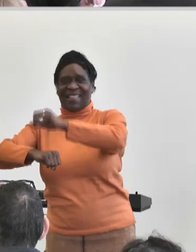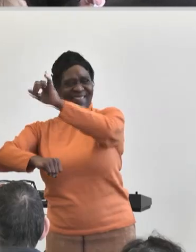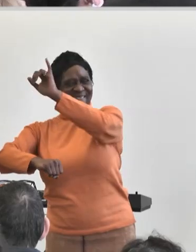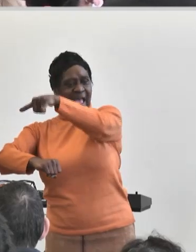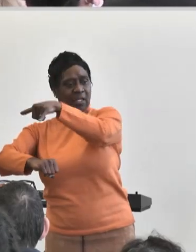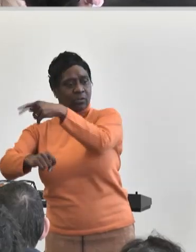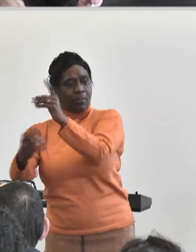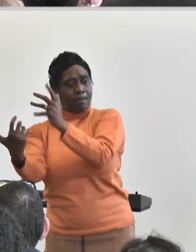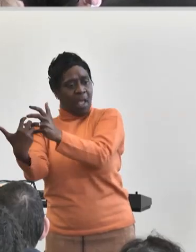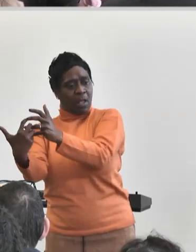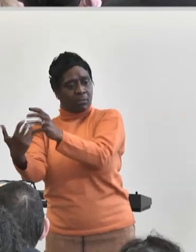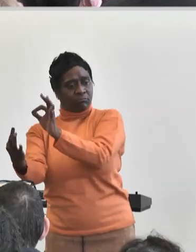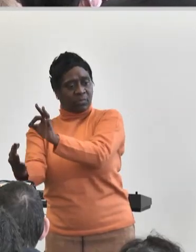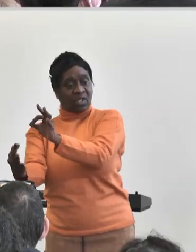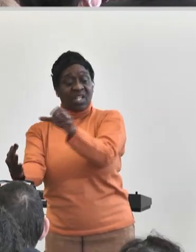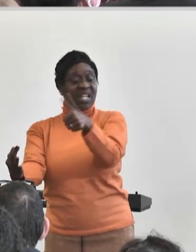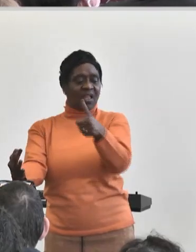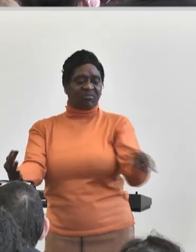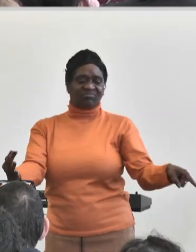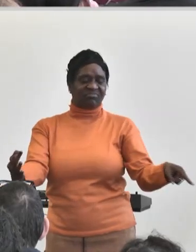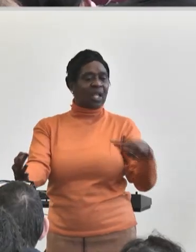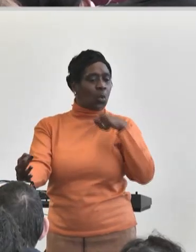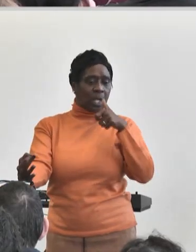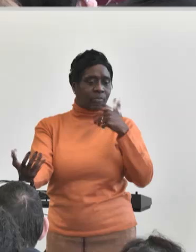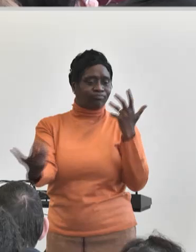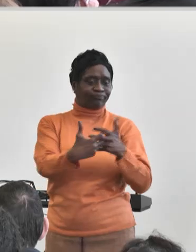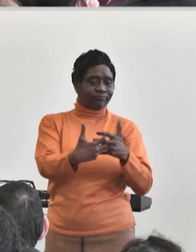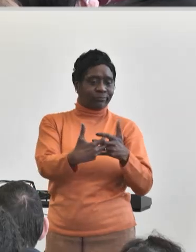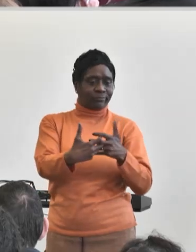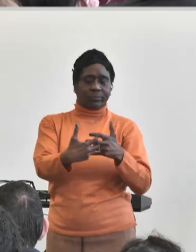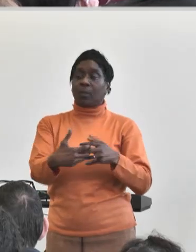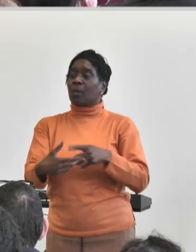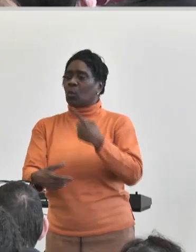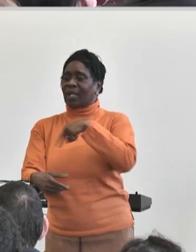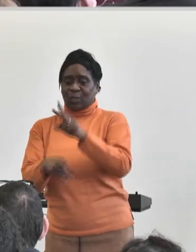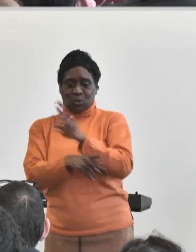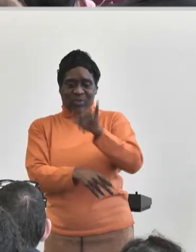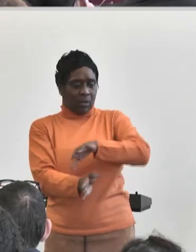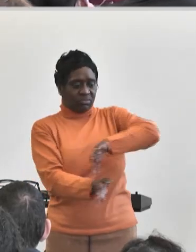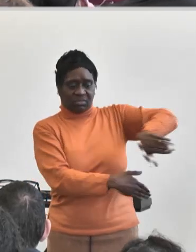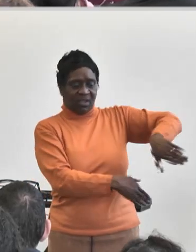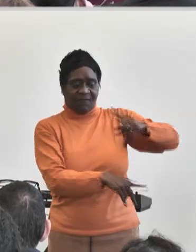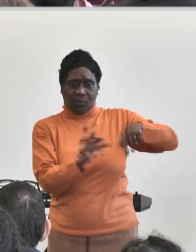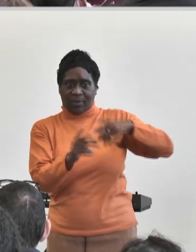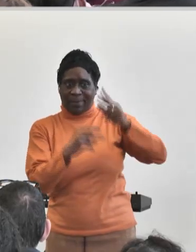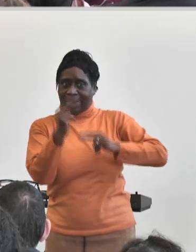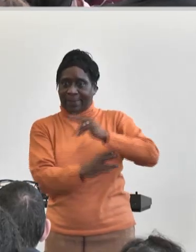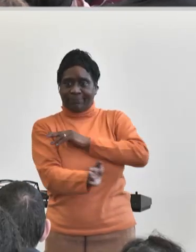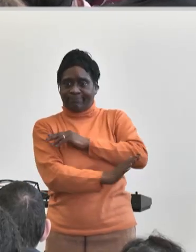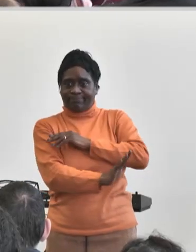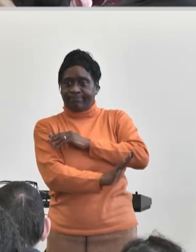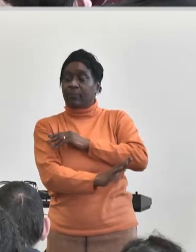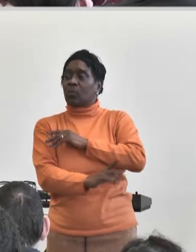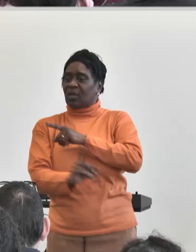it. Dijeron, esta es. The others weren't the cornerstone. Las otras no eran las piedras angulares. We couldn't use those for the cornerstone. No podíamos usar esa